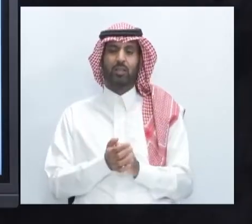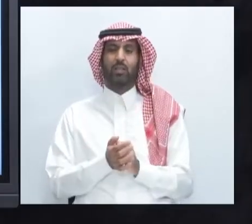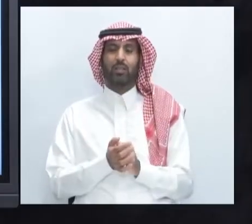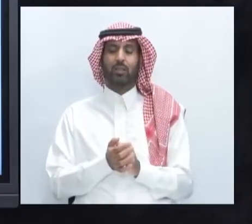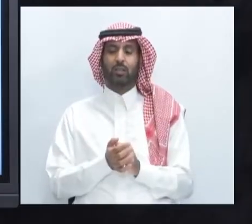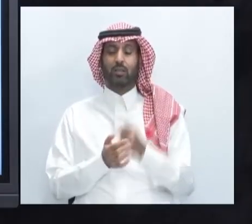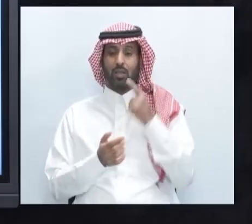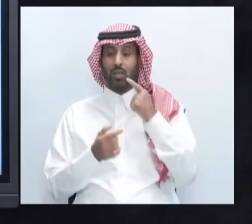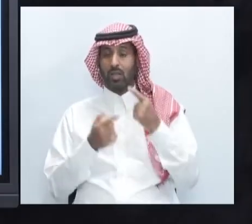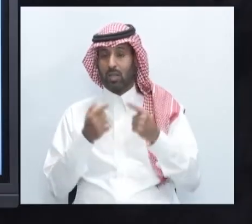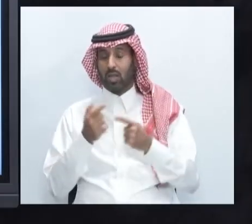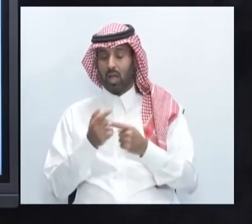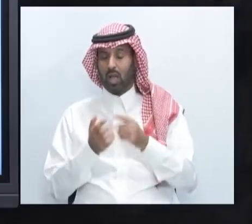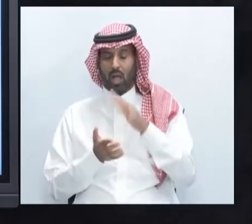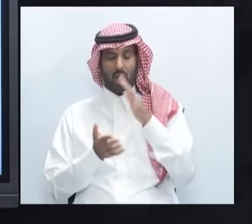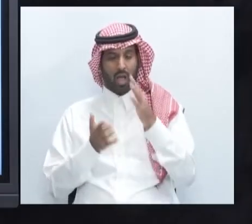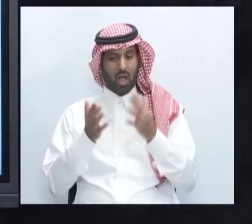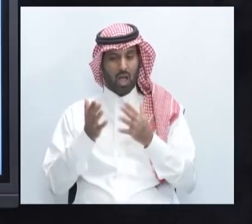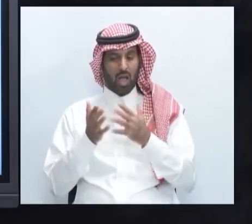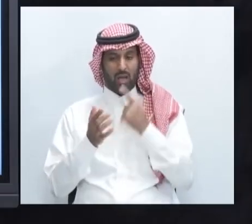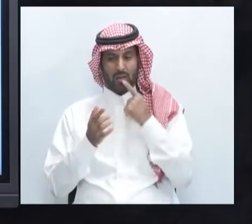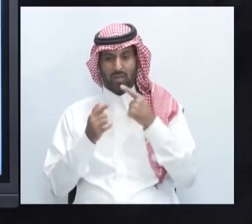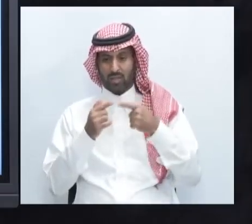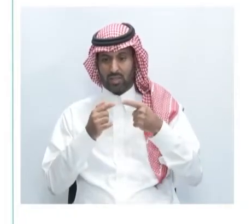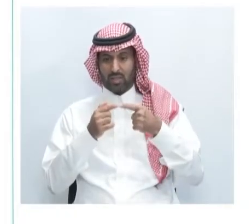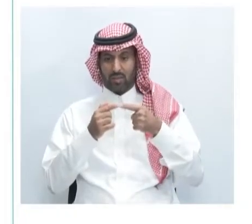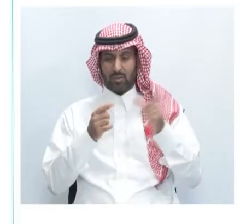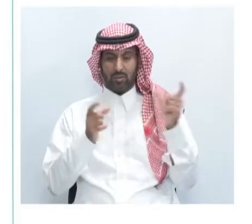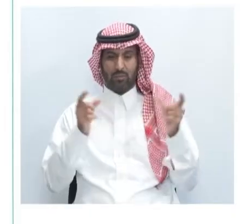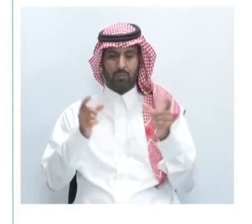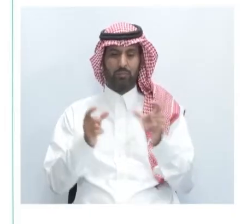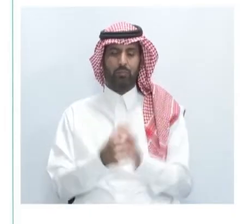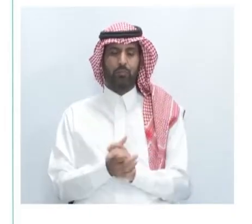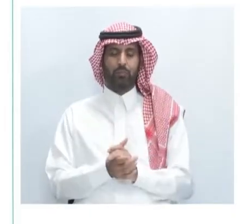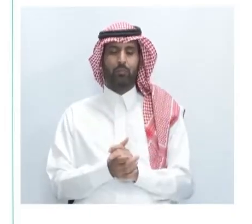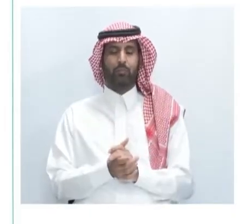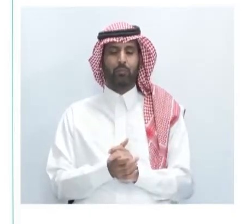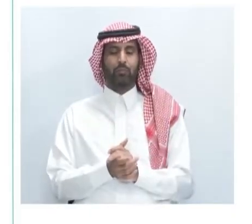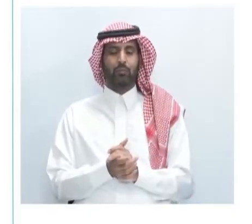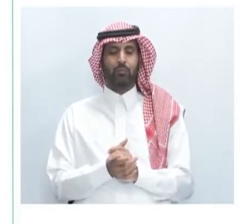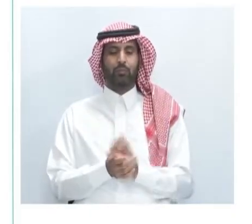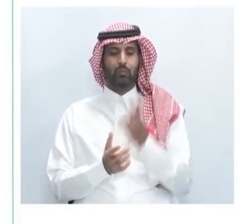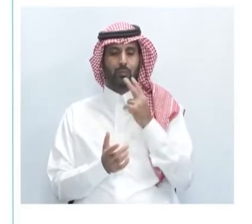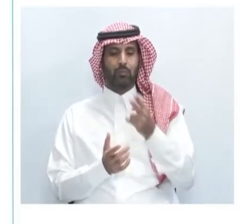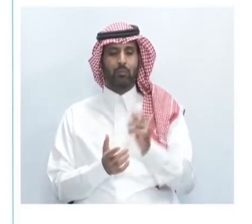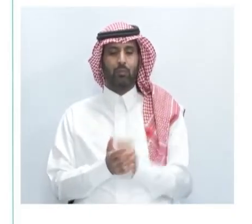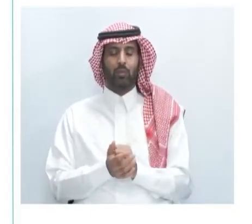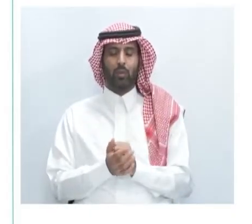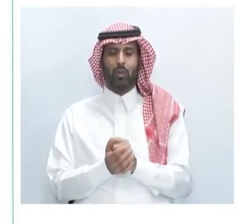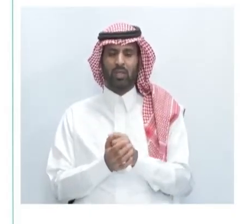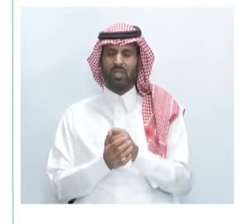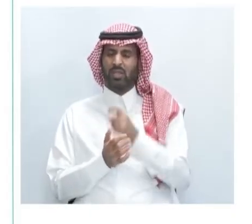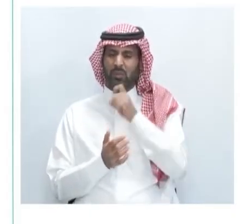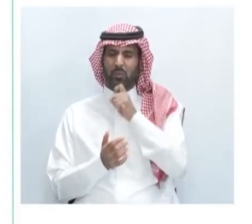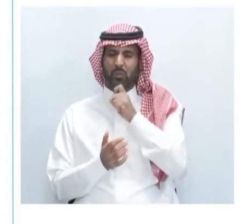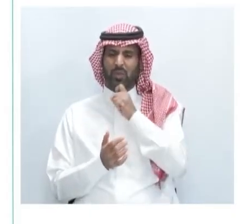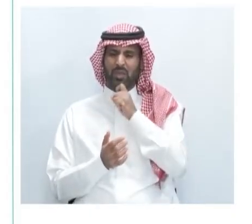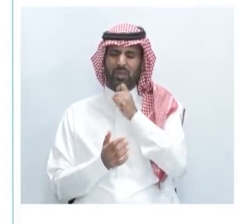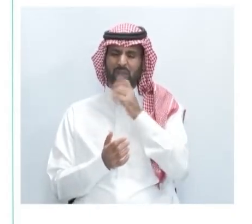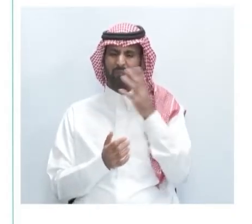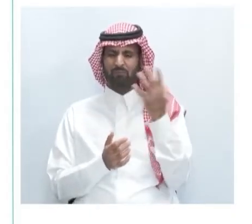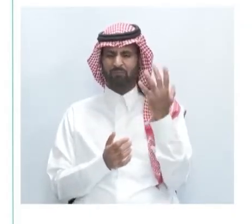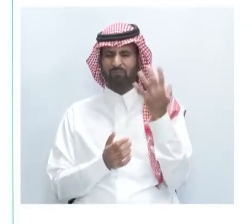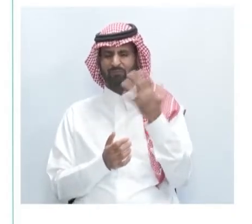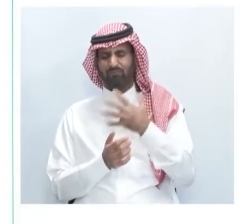noisy, and we have quiet. Okay, excellent. Okay, now we have this. And this is